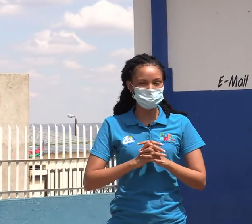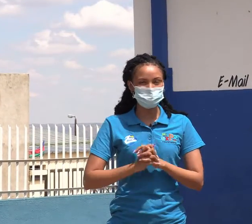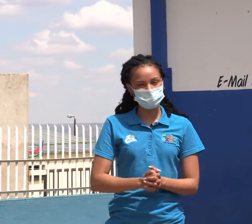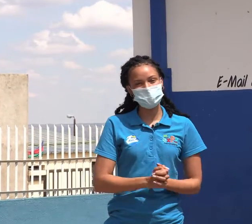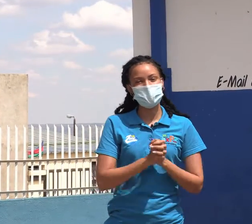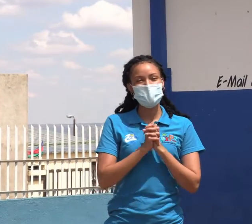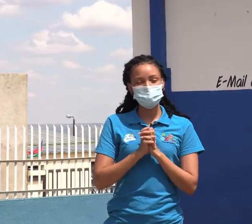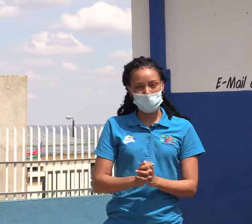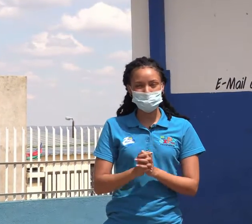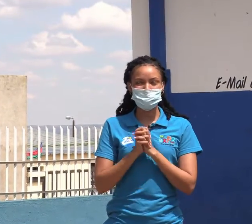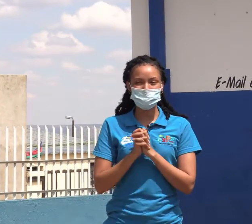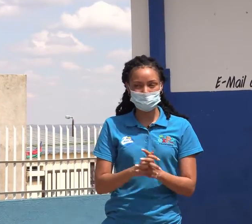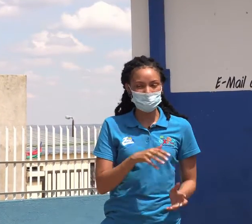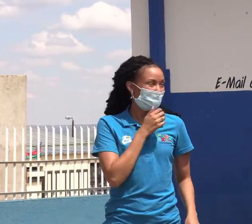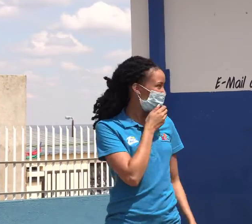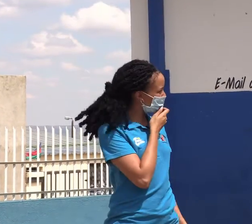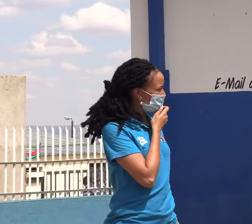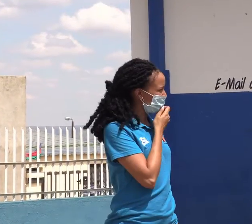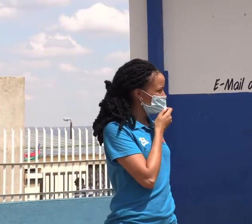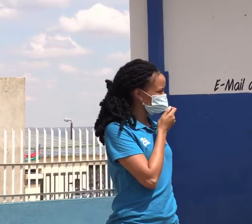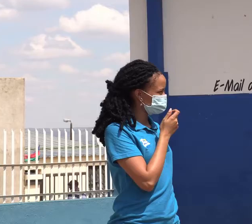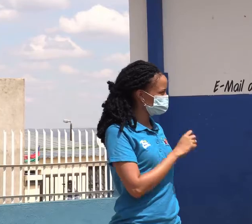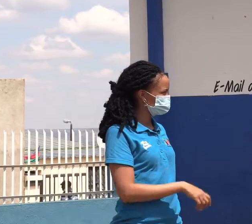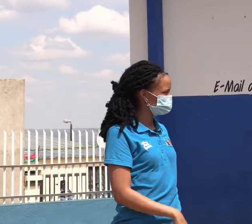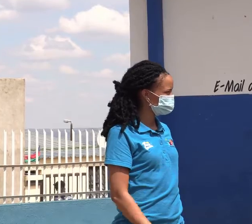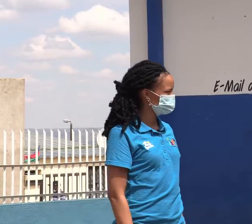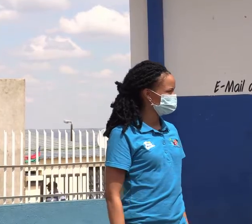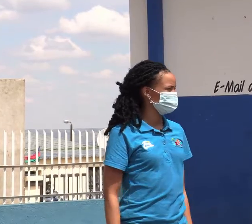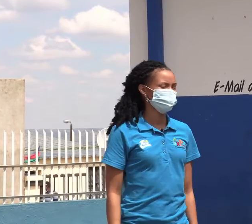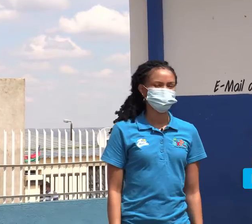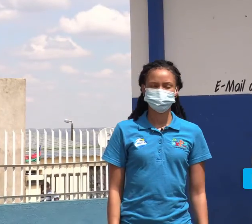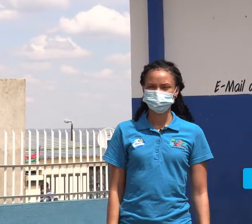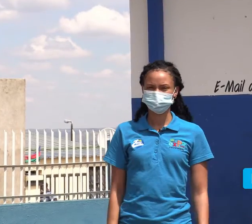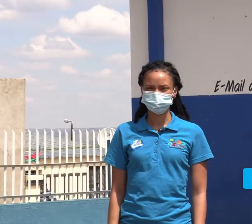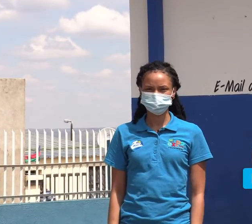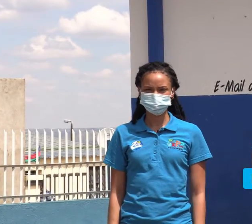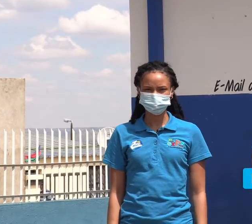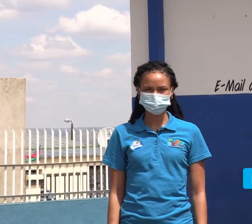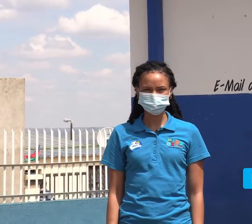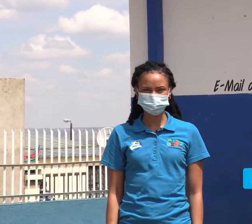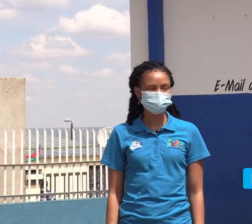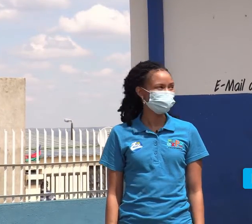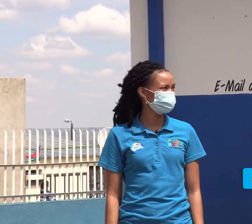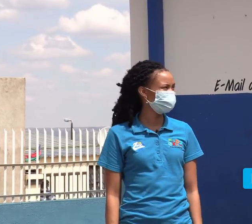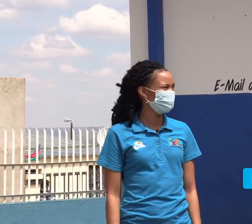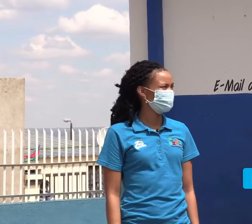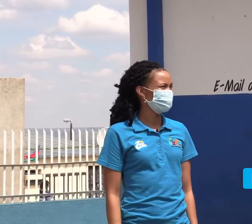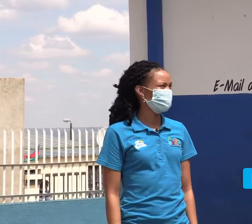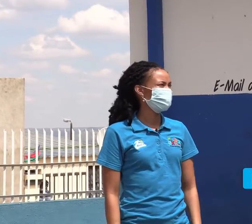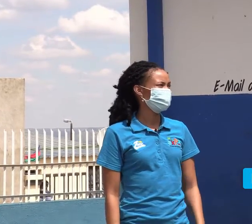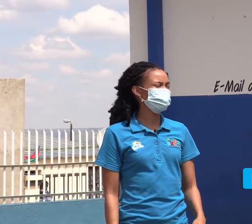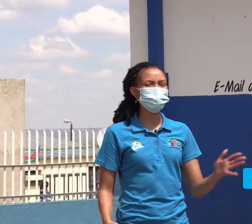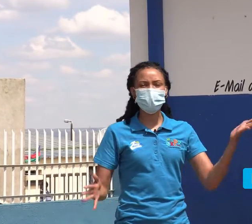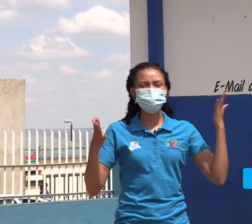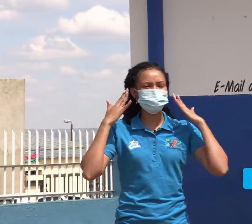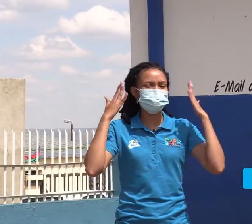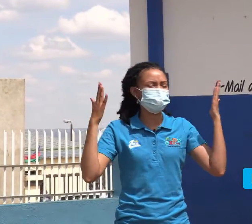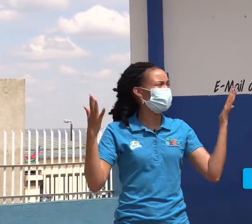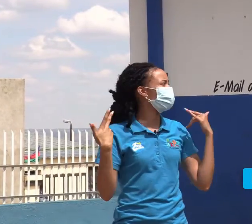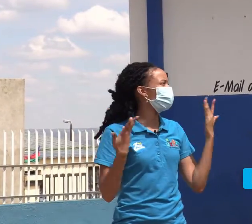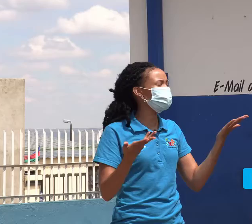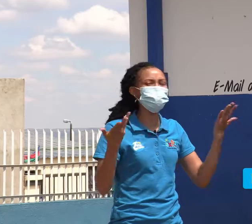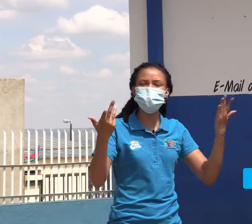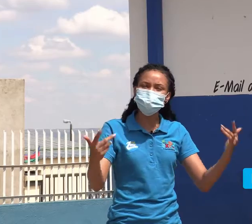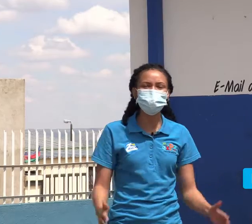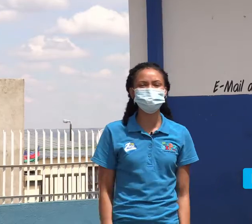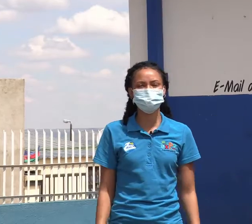at Namutuni Primary School. Are you not excited? I'm super excited. And friends, my name is Rivaldo Kavag and I'm joining Monique today. Sorry, I was so excited